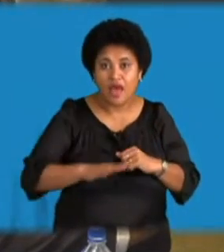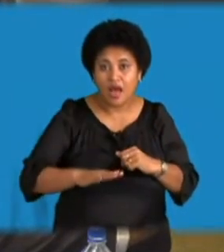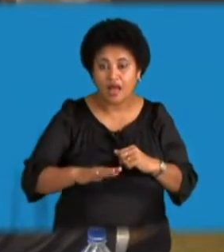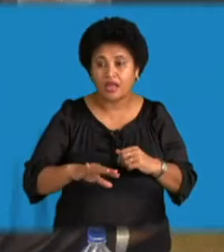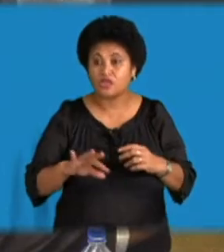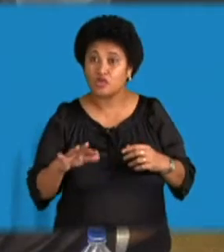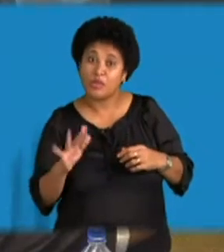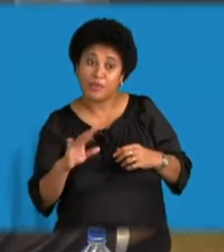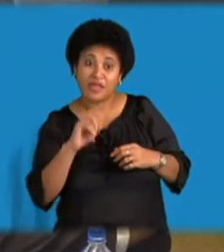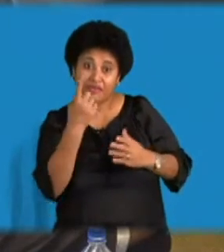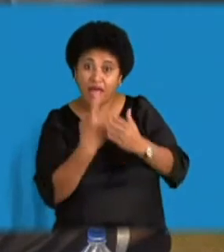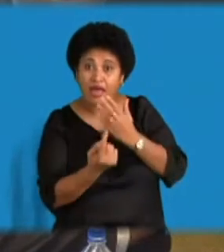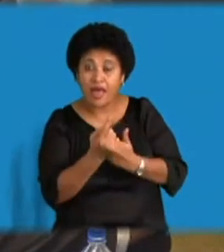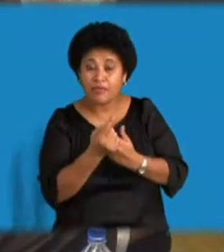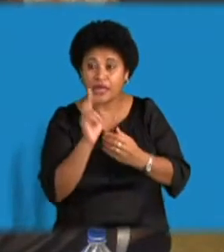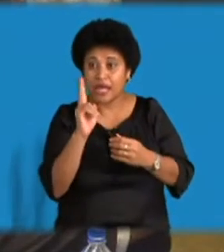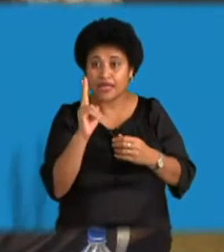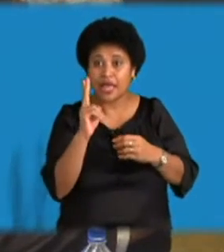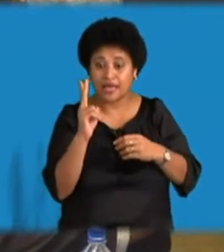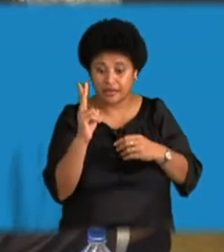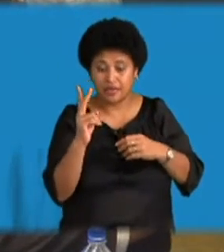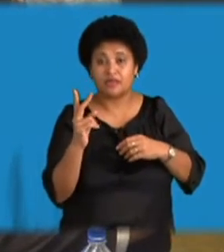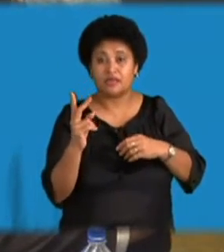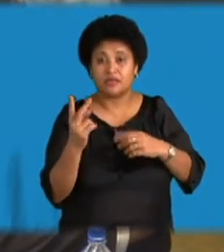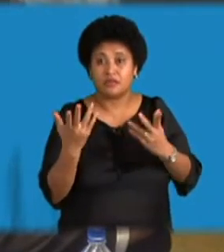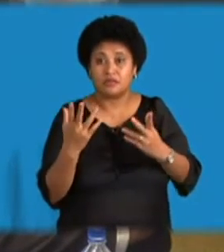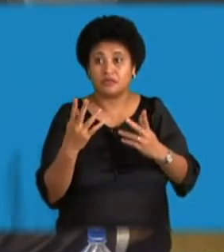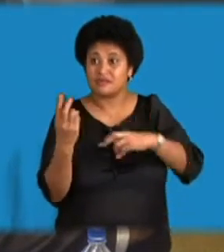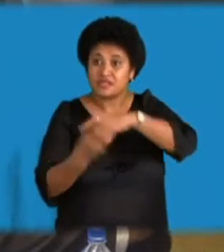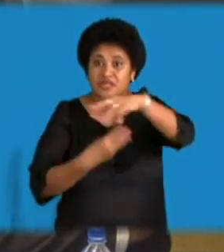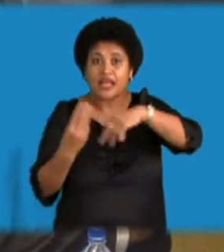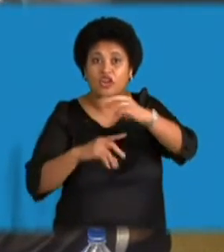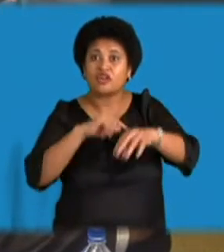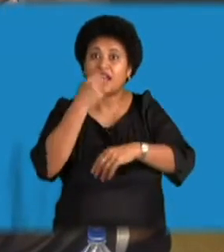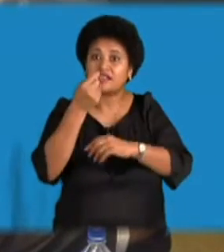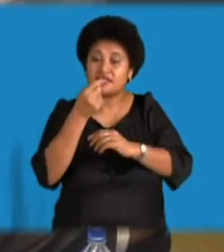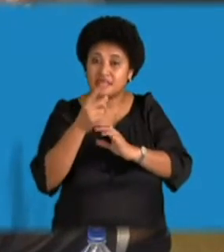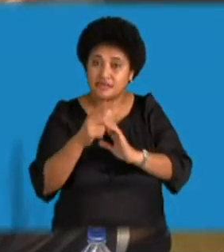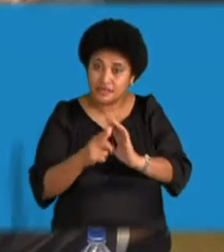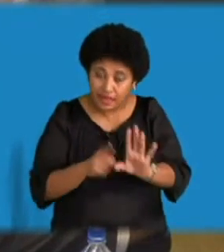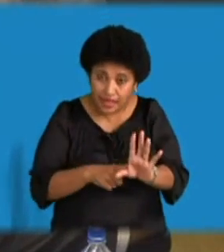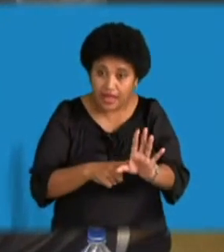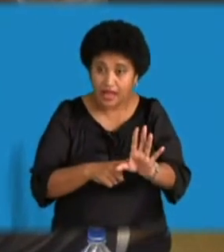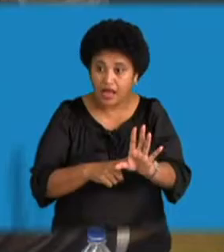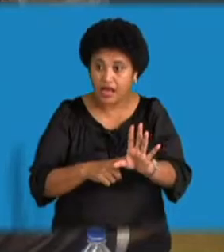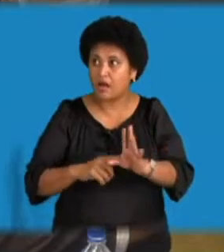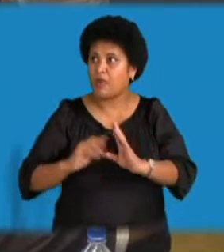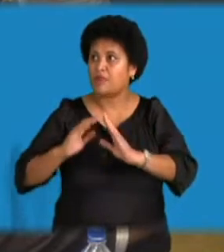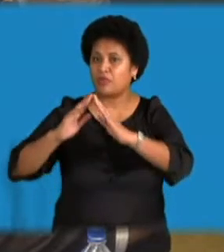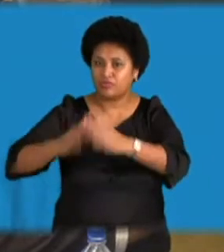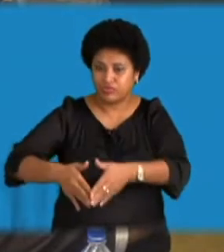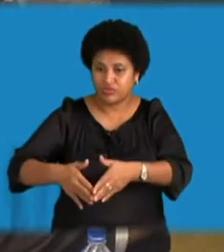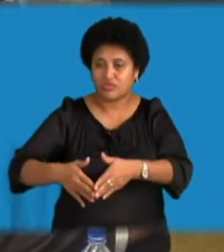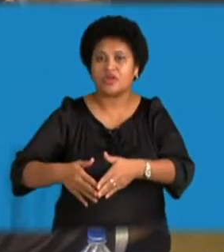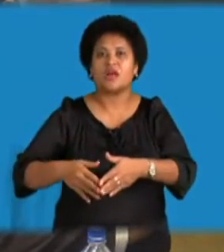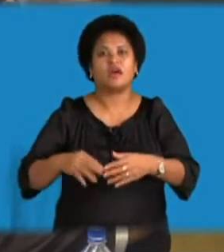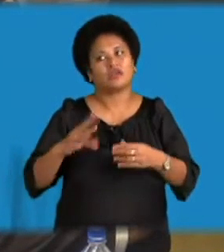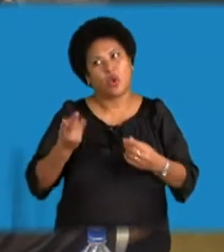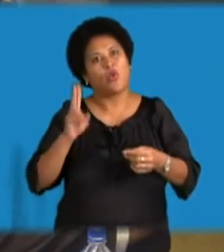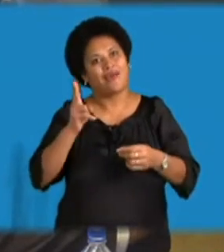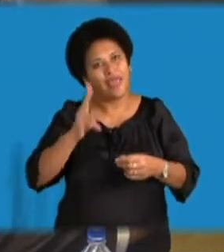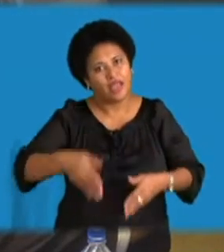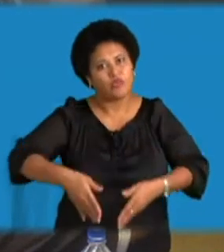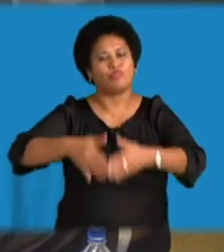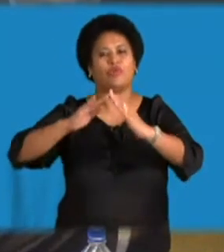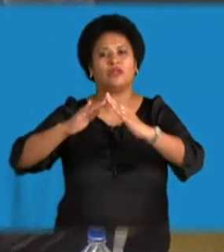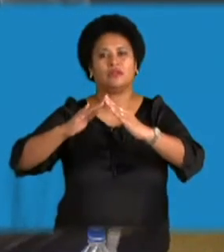year. The cables will go down again. We'll build them up again. If we have another cyclone, go down again. We'll build it up again.